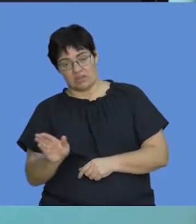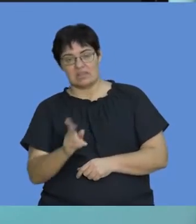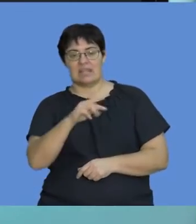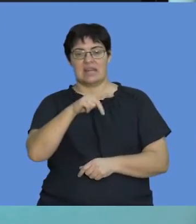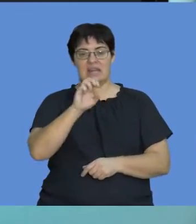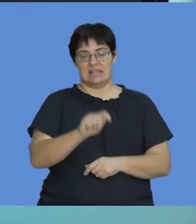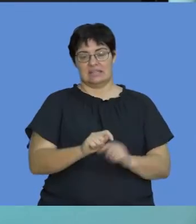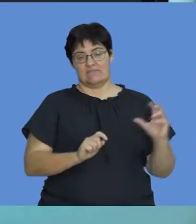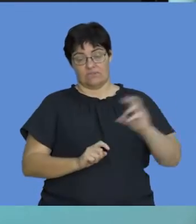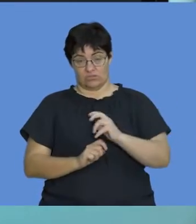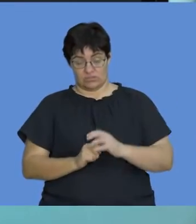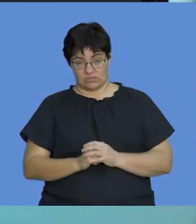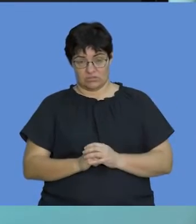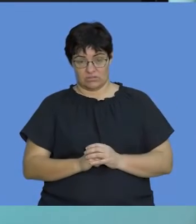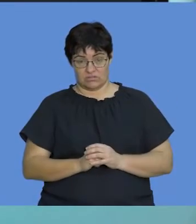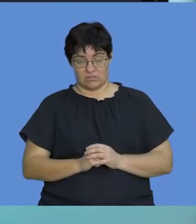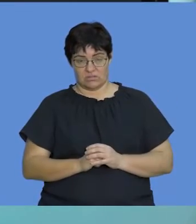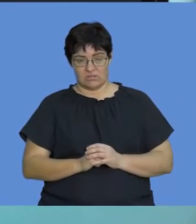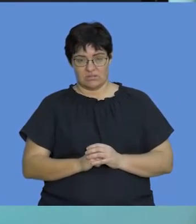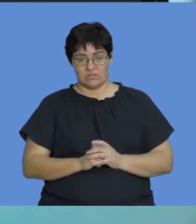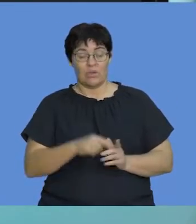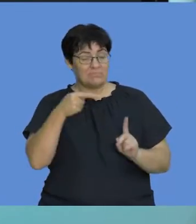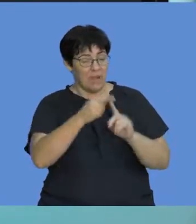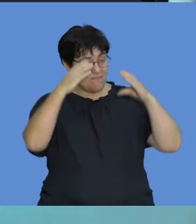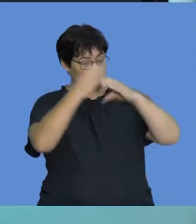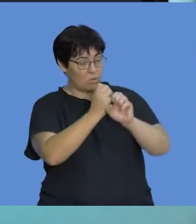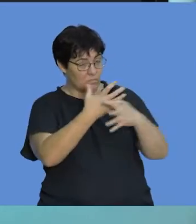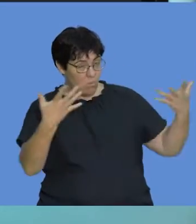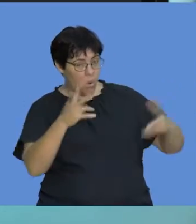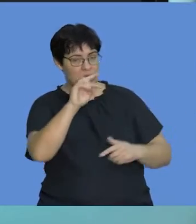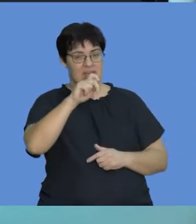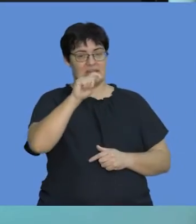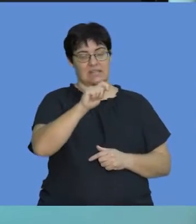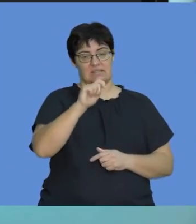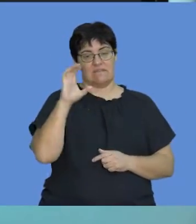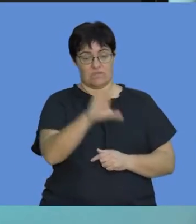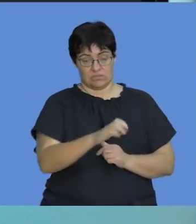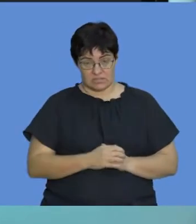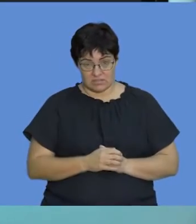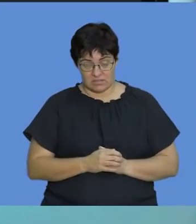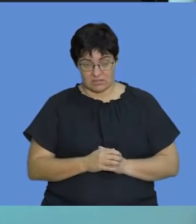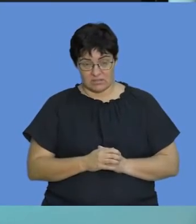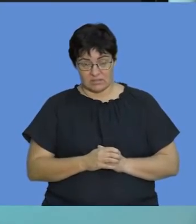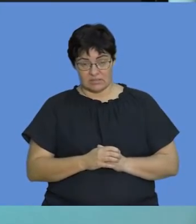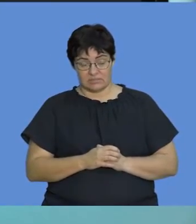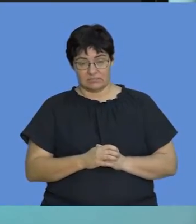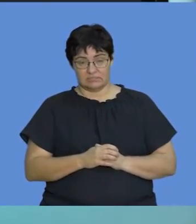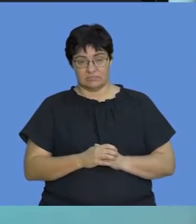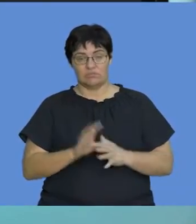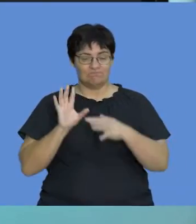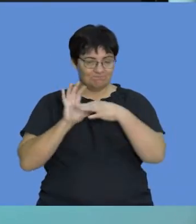the net force. It's all about the net force here. So change in momentum is related to acceleration.